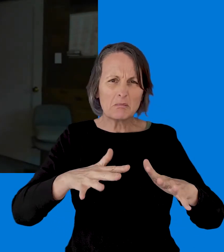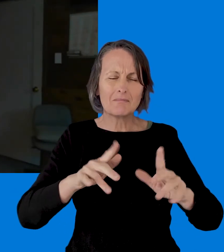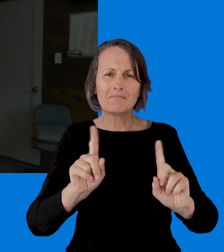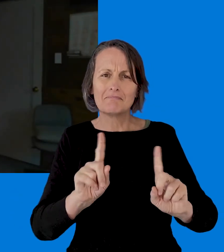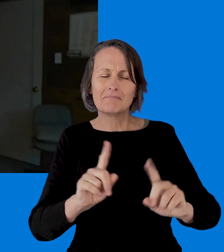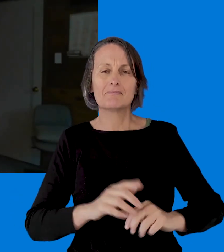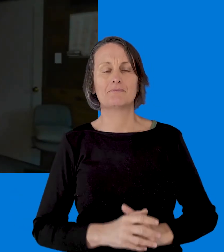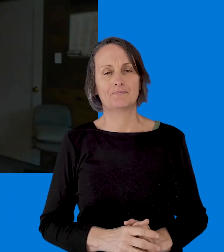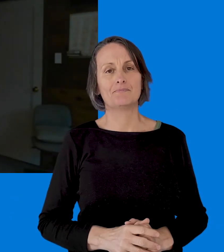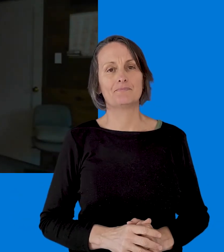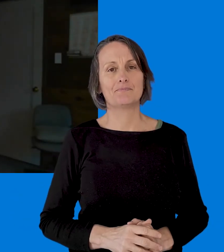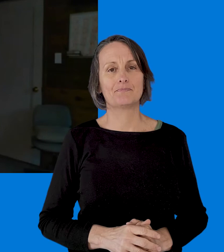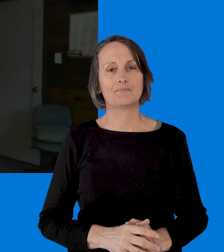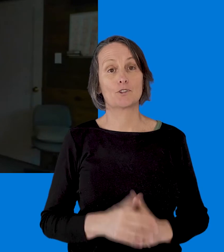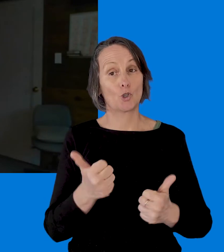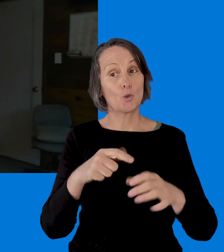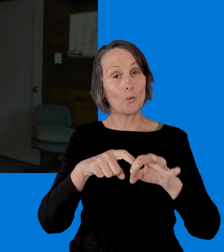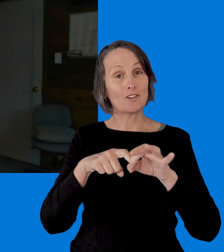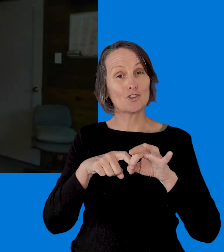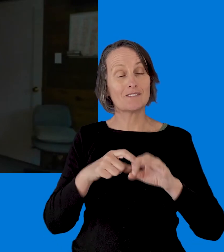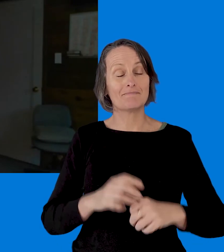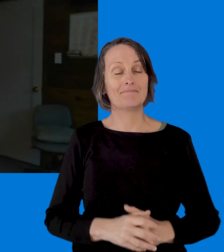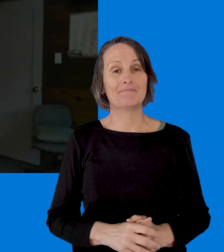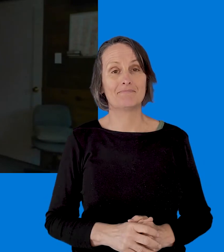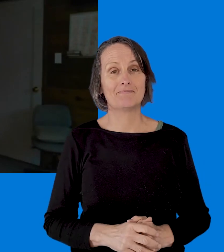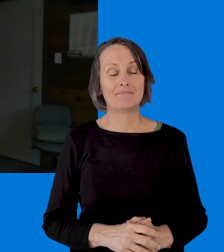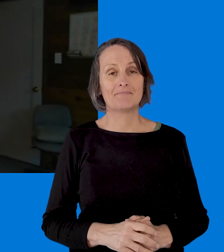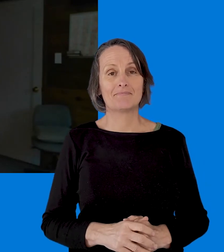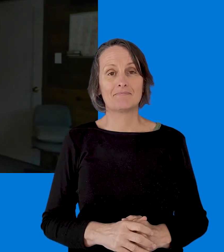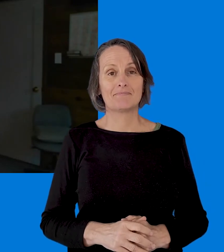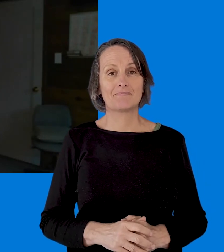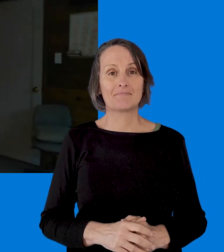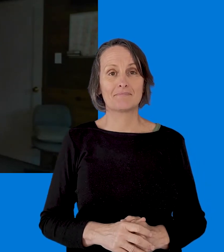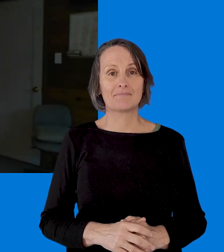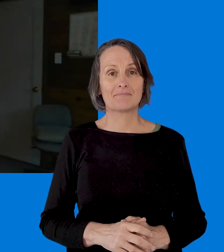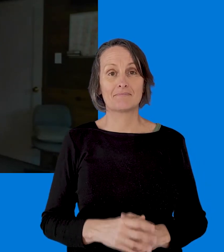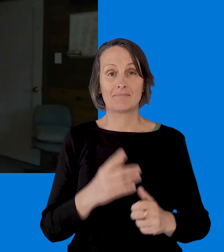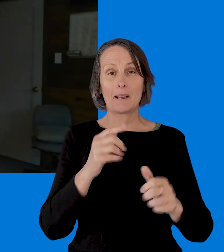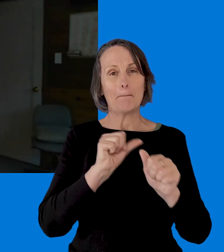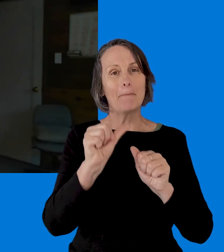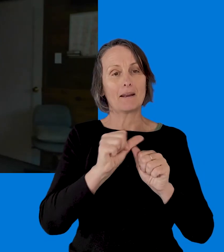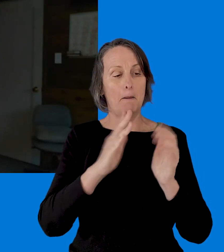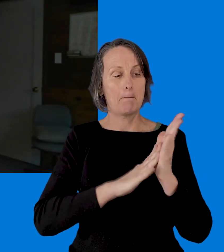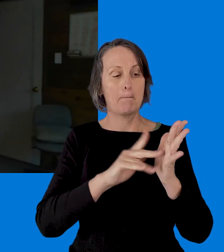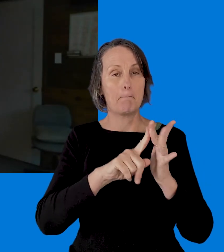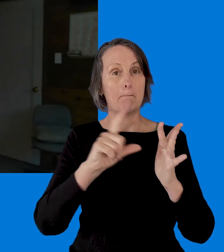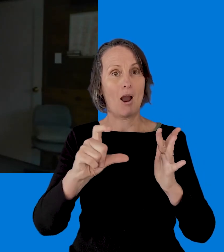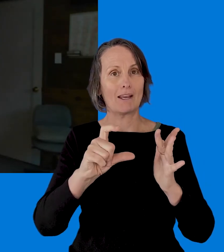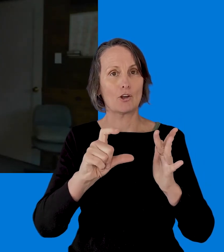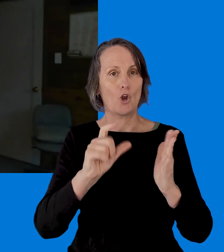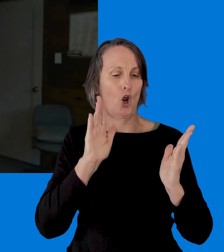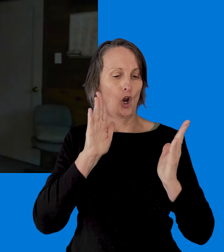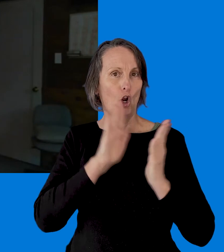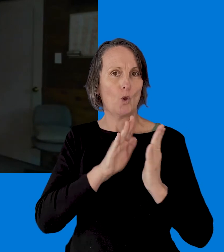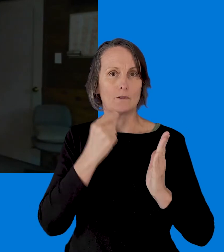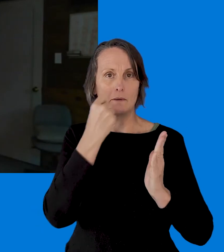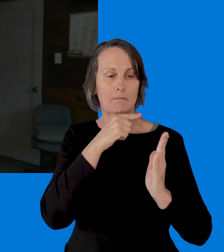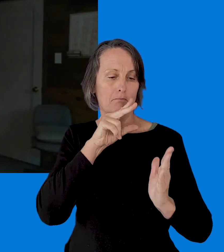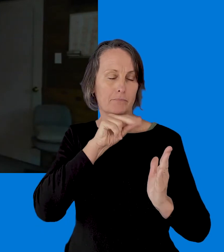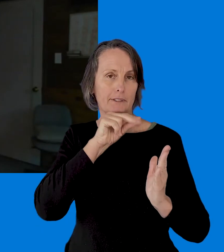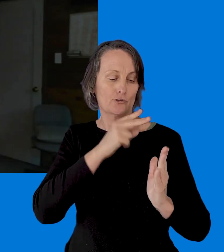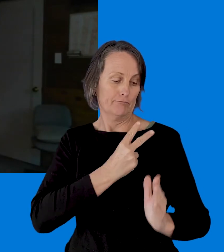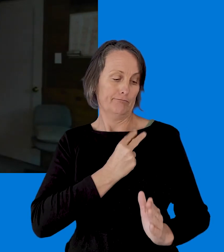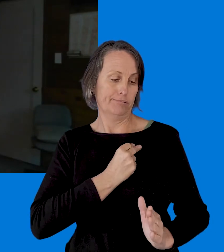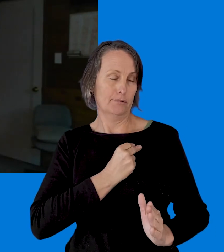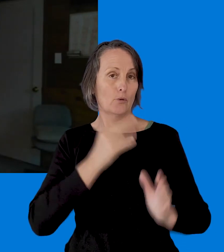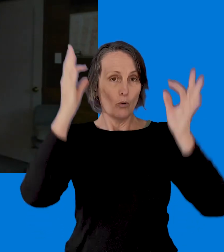A lot of it is if you can have a mic close to the mouth, it tends to improve the quality. But the underlying speech recognition, we're working